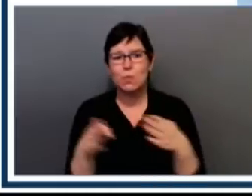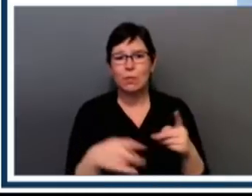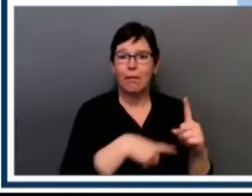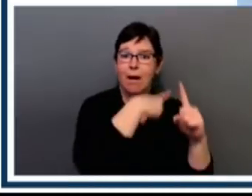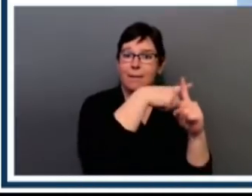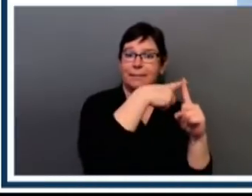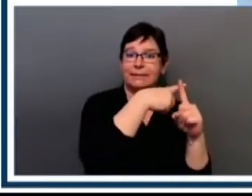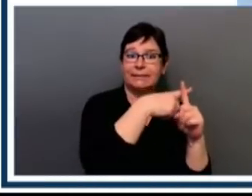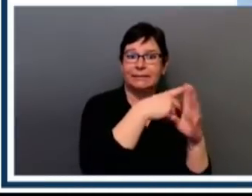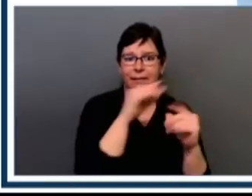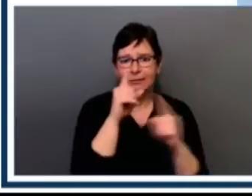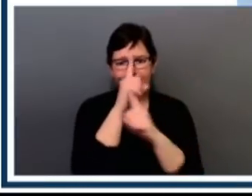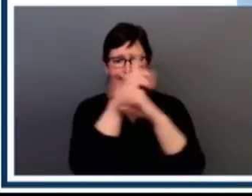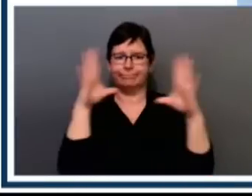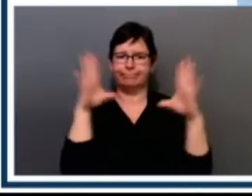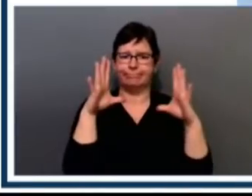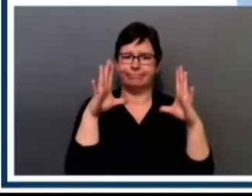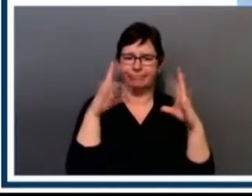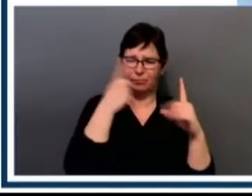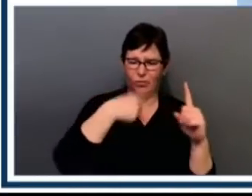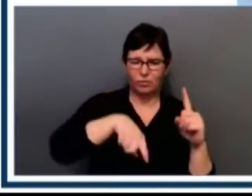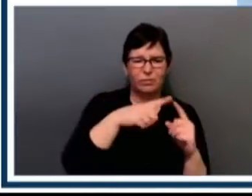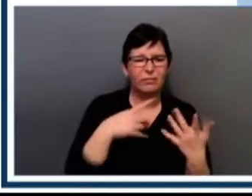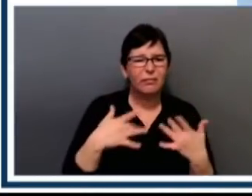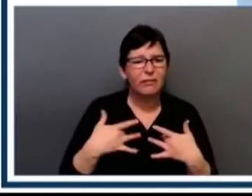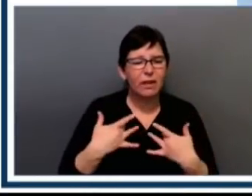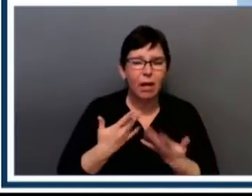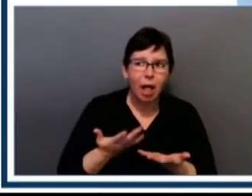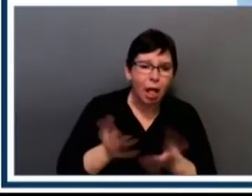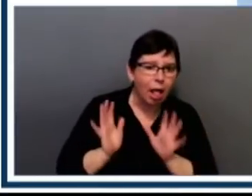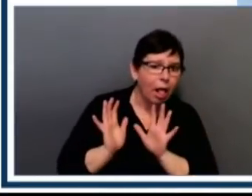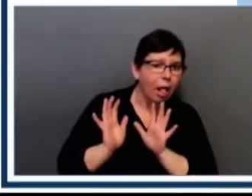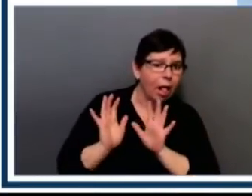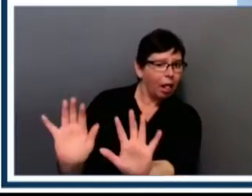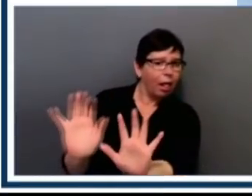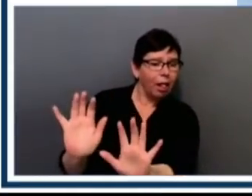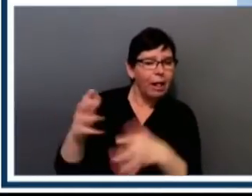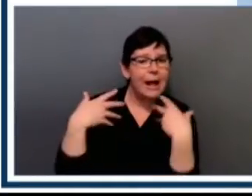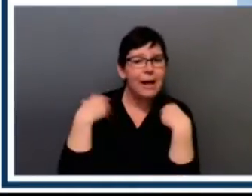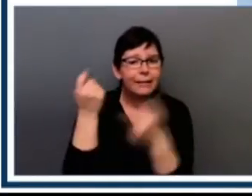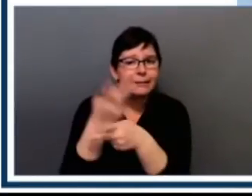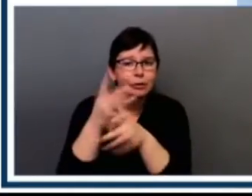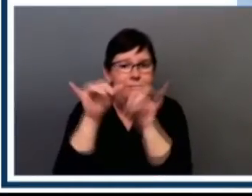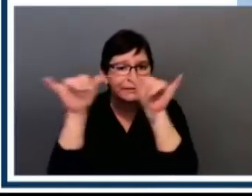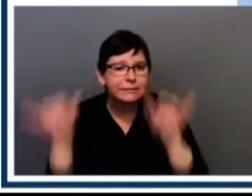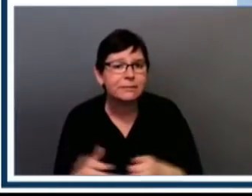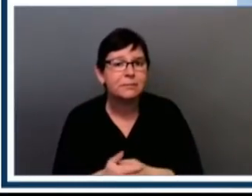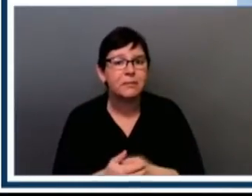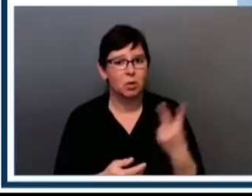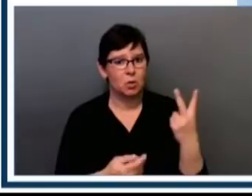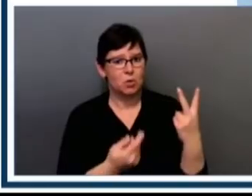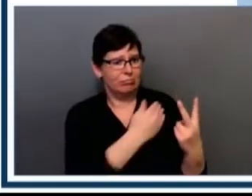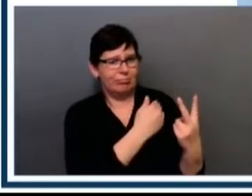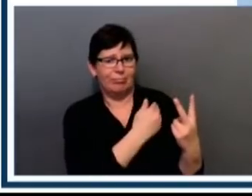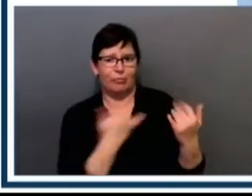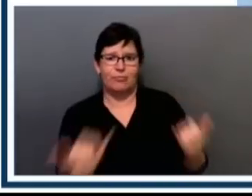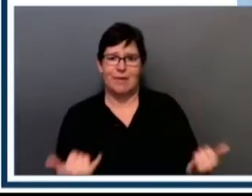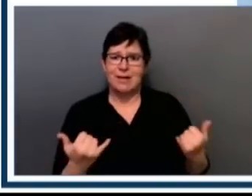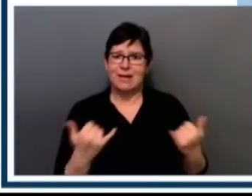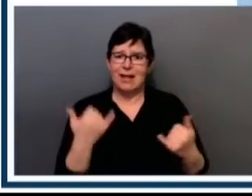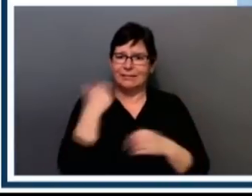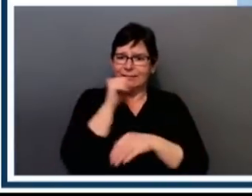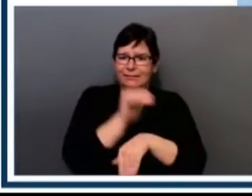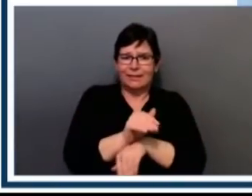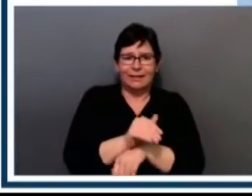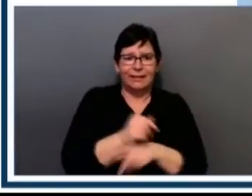has made in their lives and the lives of their families. So those are good things. We want people to see